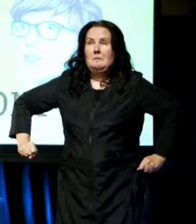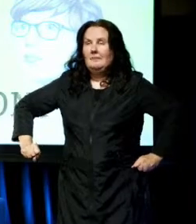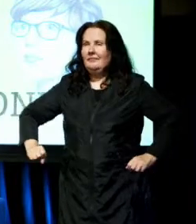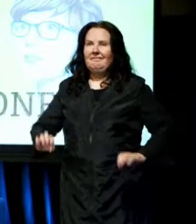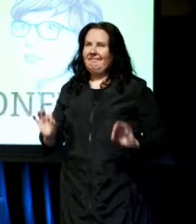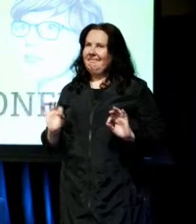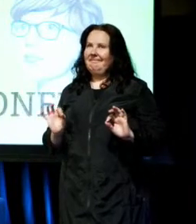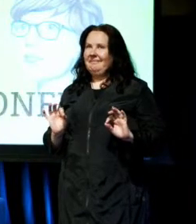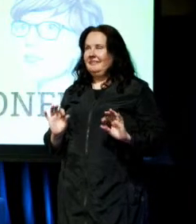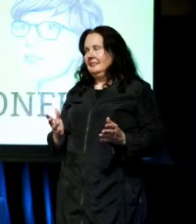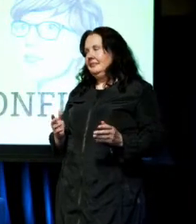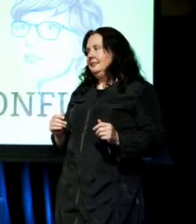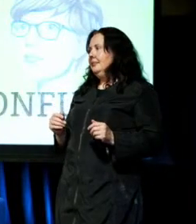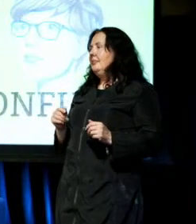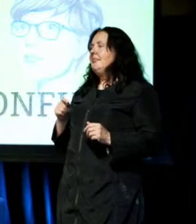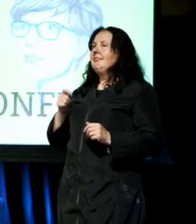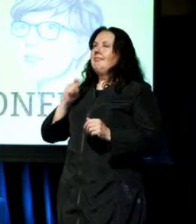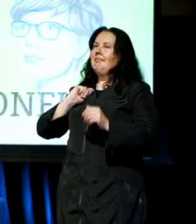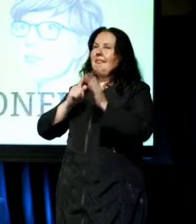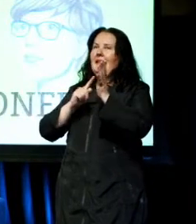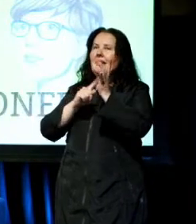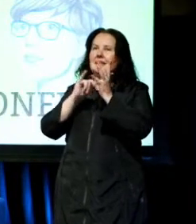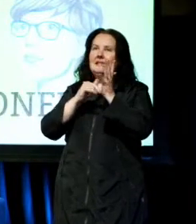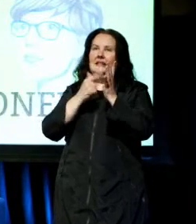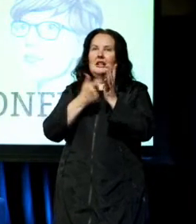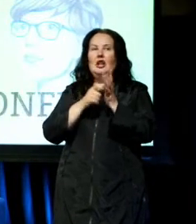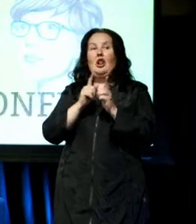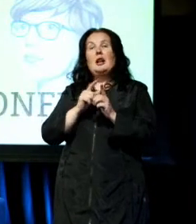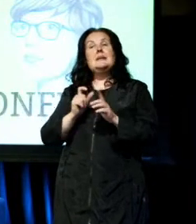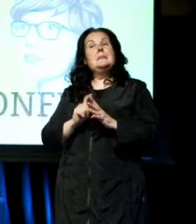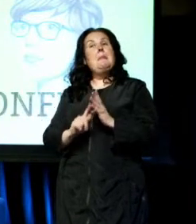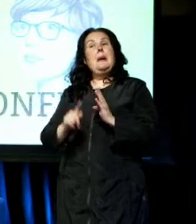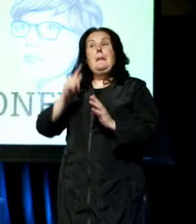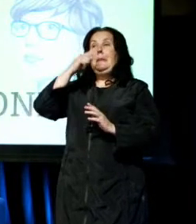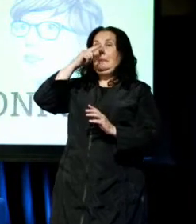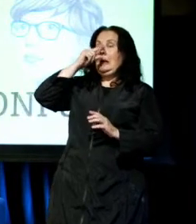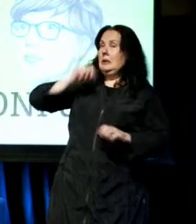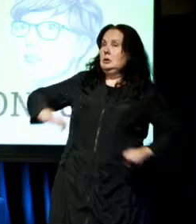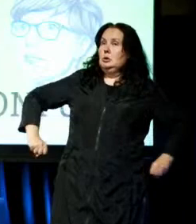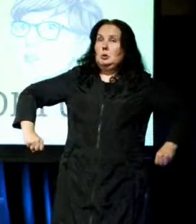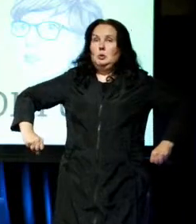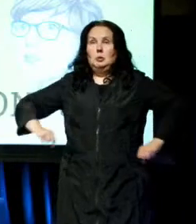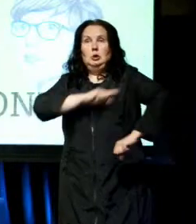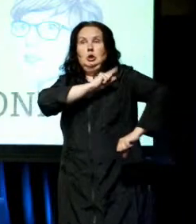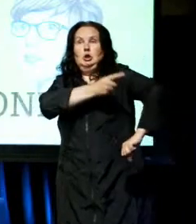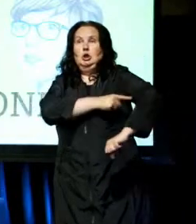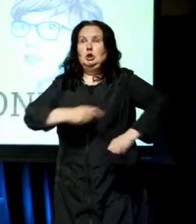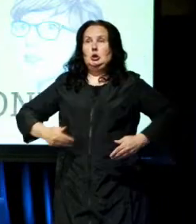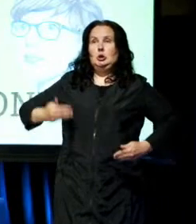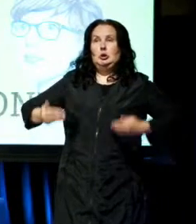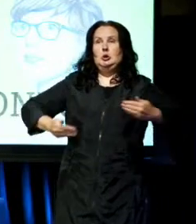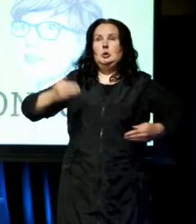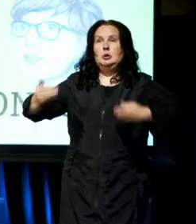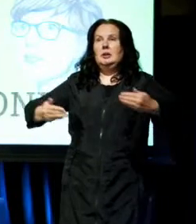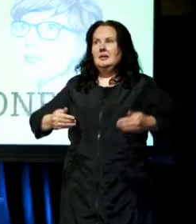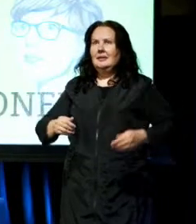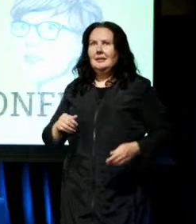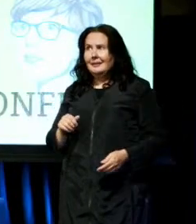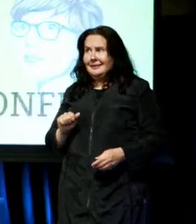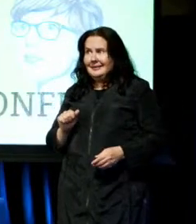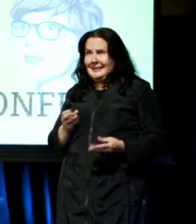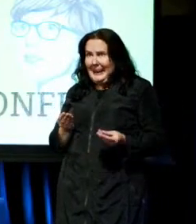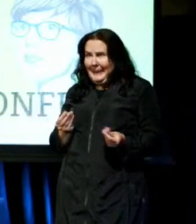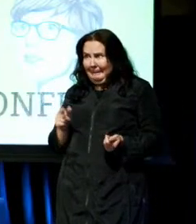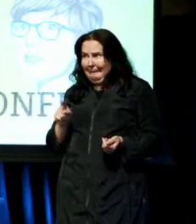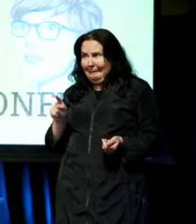I know. It felt like they were trying to be like, disabled people can be energetic. And it's like, some of them, yeah. Yeah,